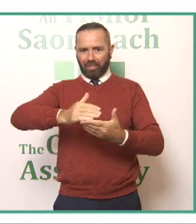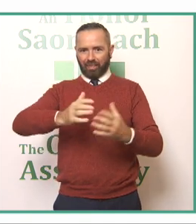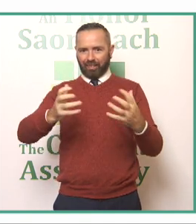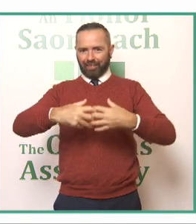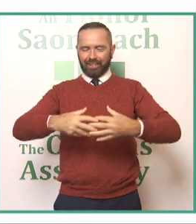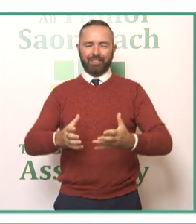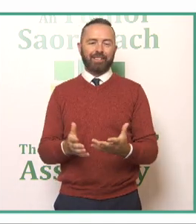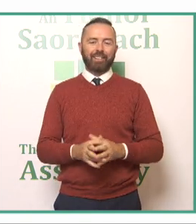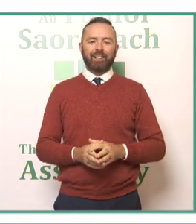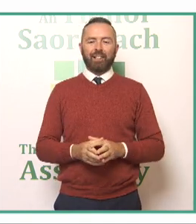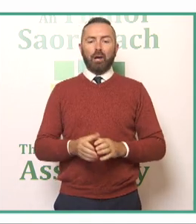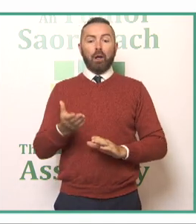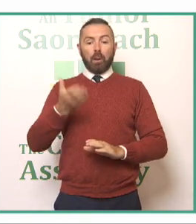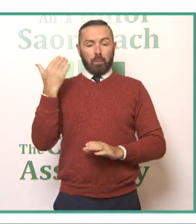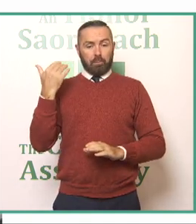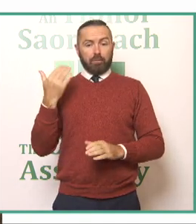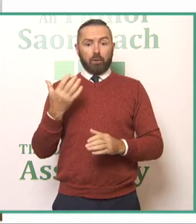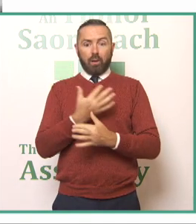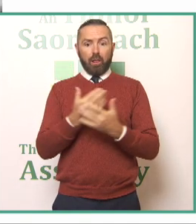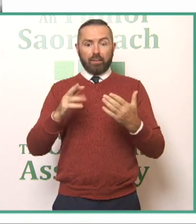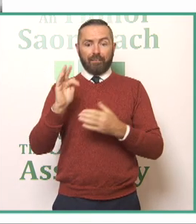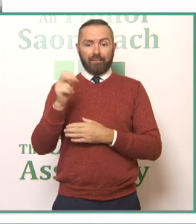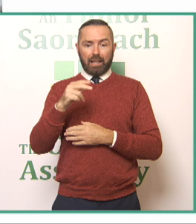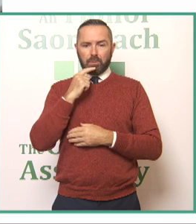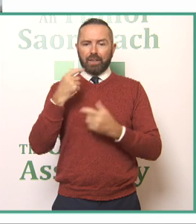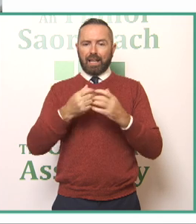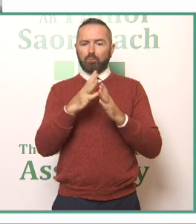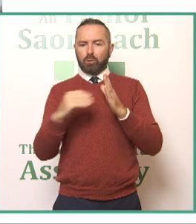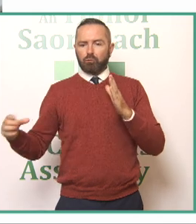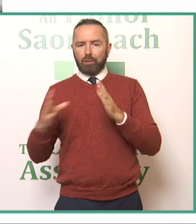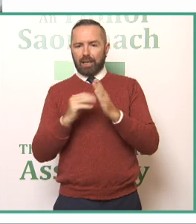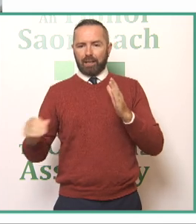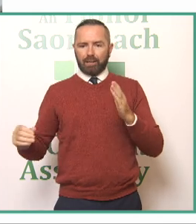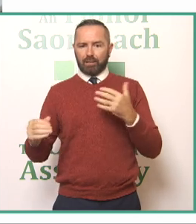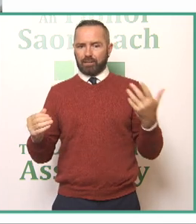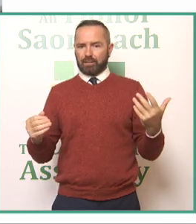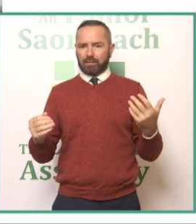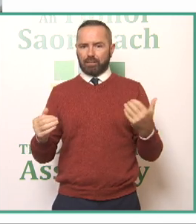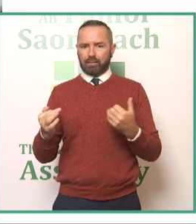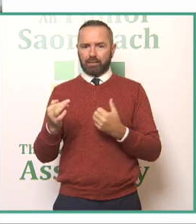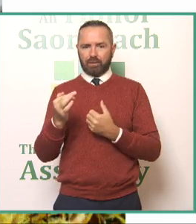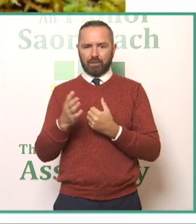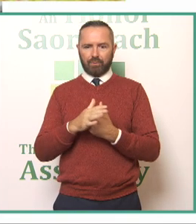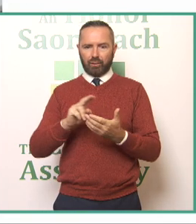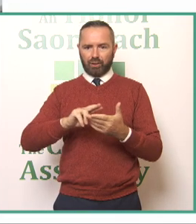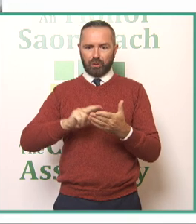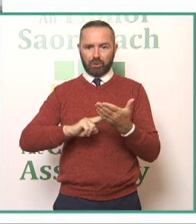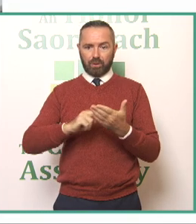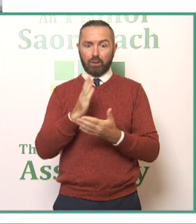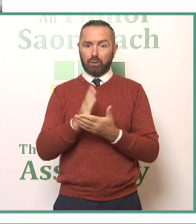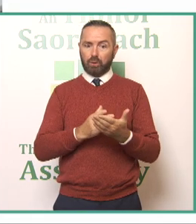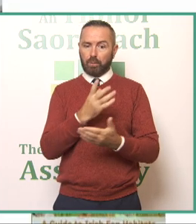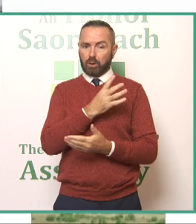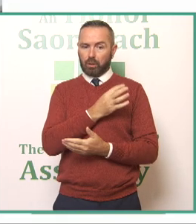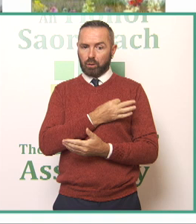agriculture. We've got some really good examples remaining around Pollardstown in County Kildare, and then, you know,